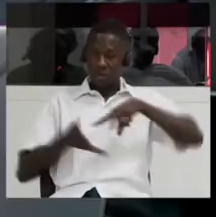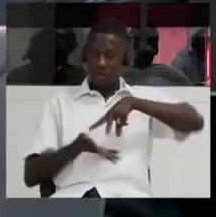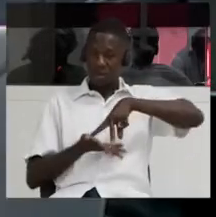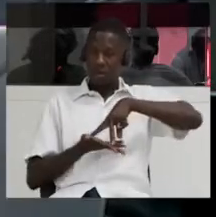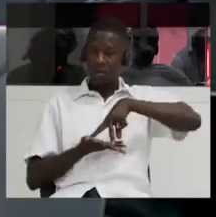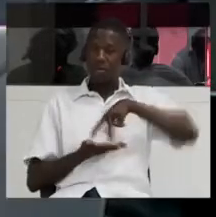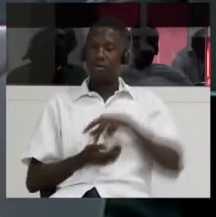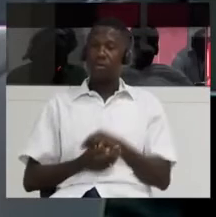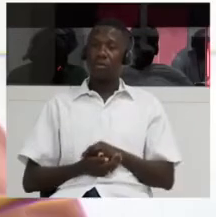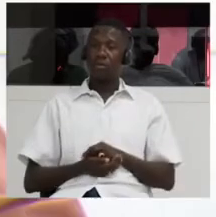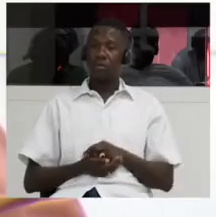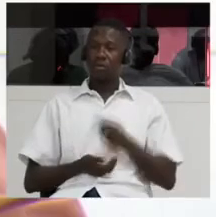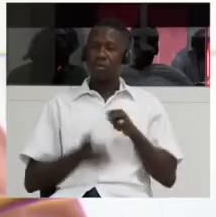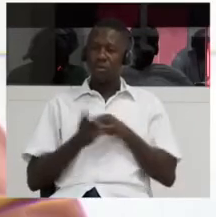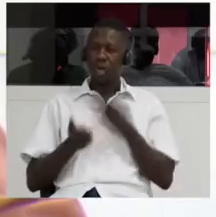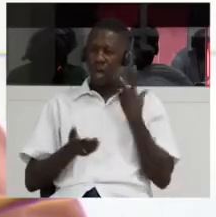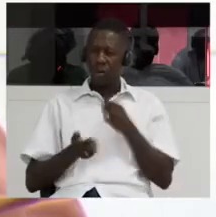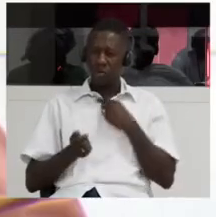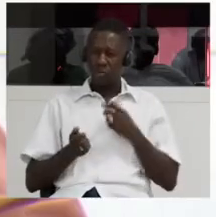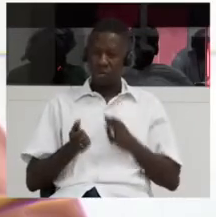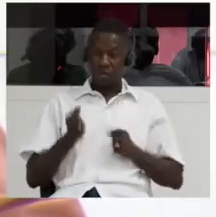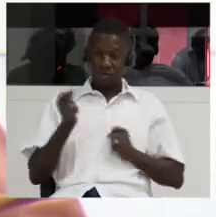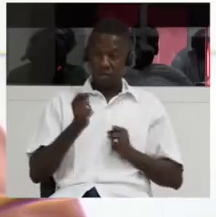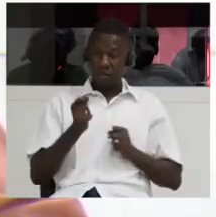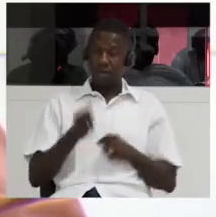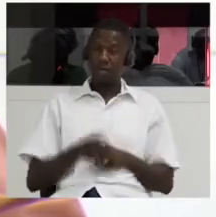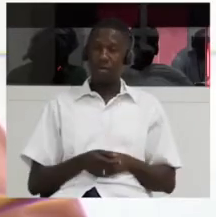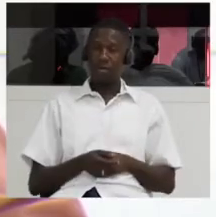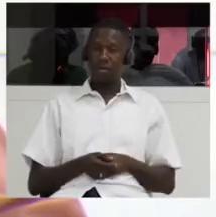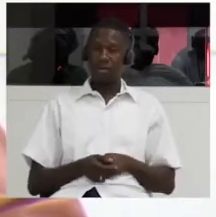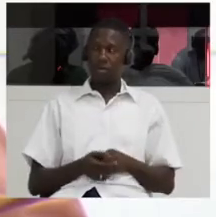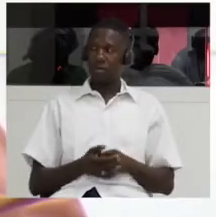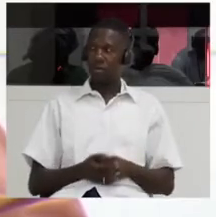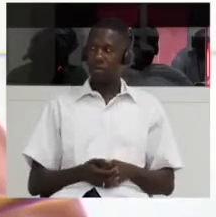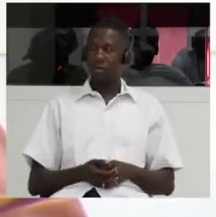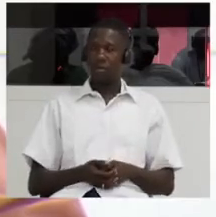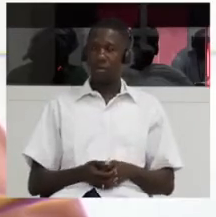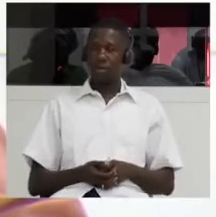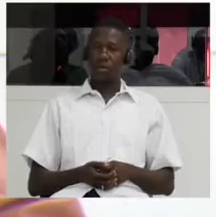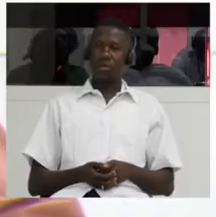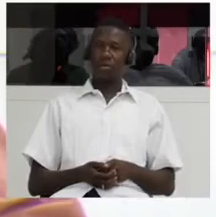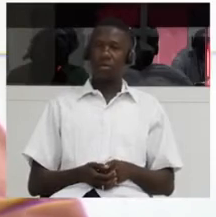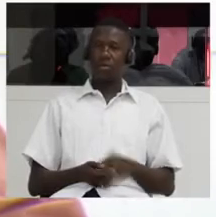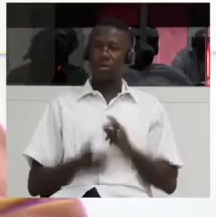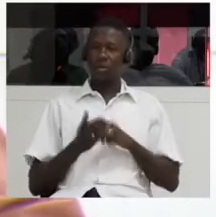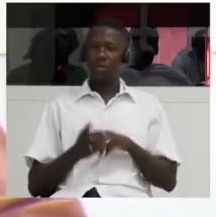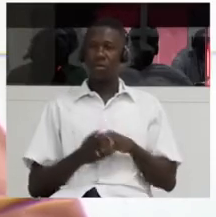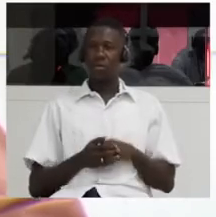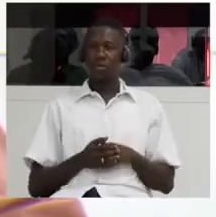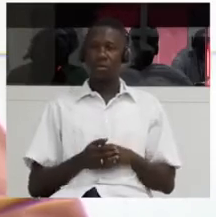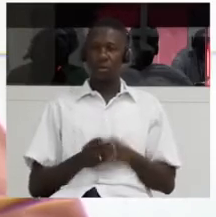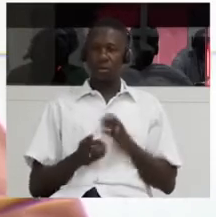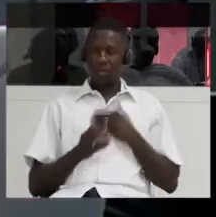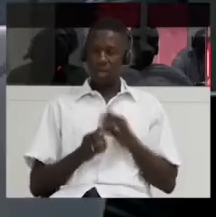weapon? In the prone position. What? In the prone position. What is that? Educators? Lying down, normally.